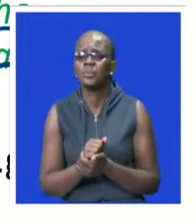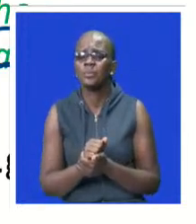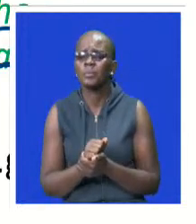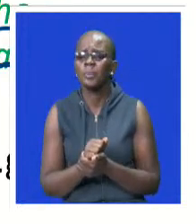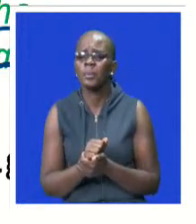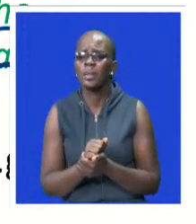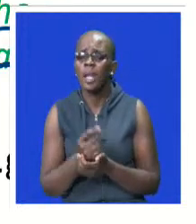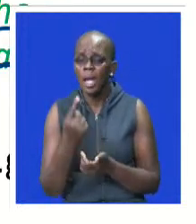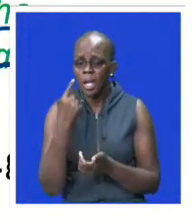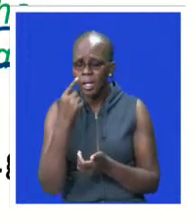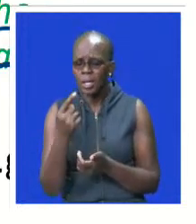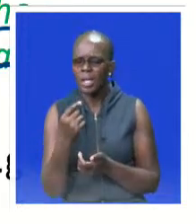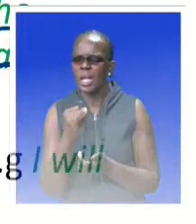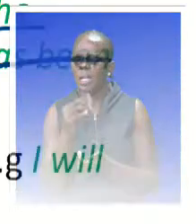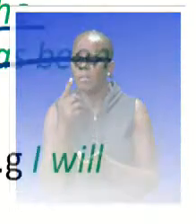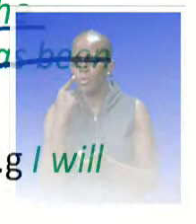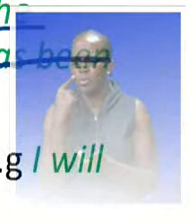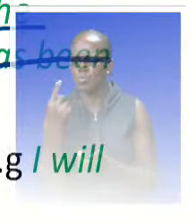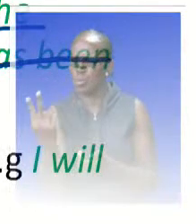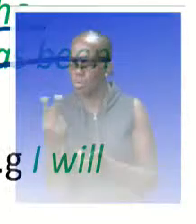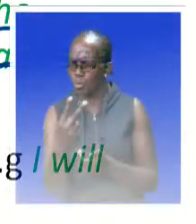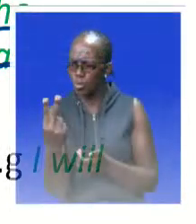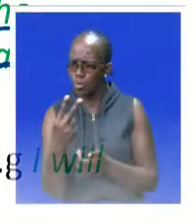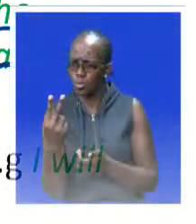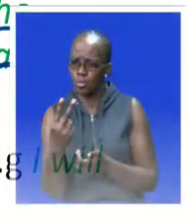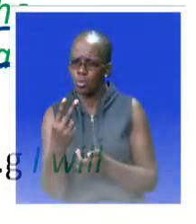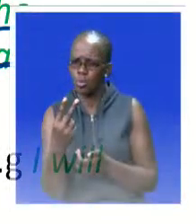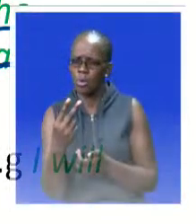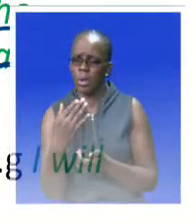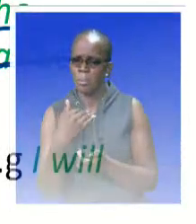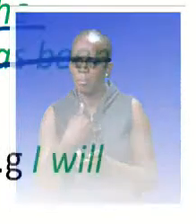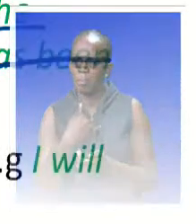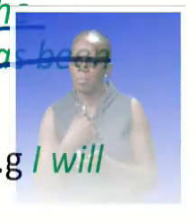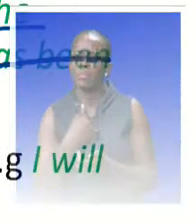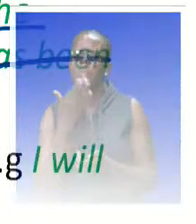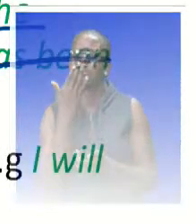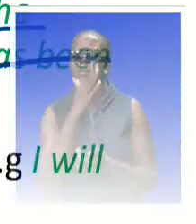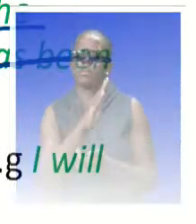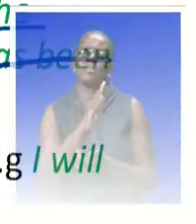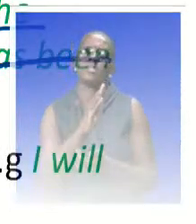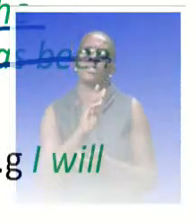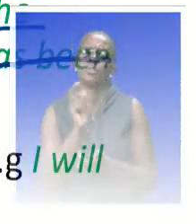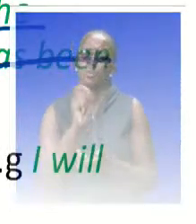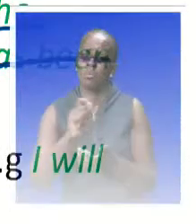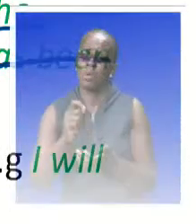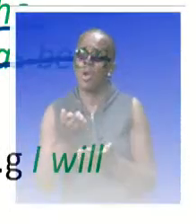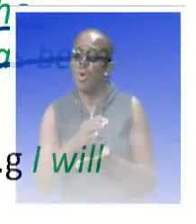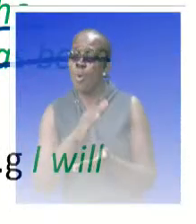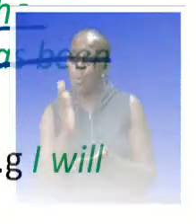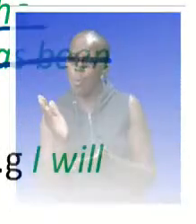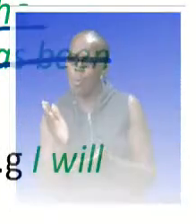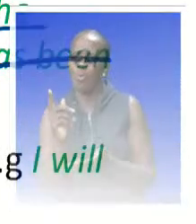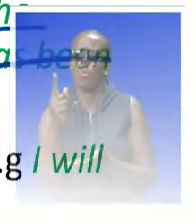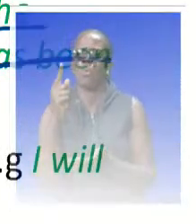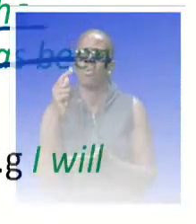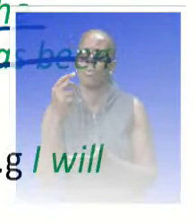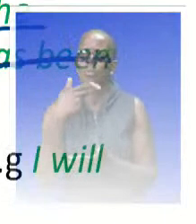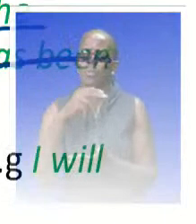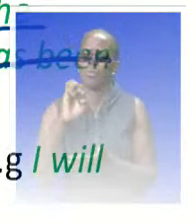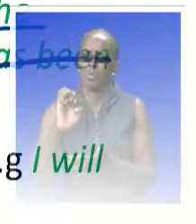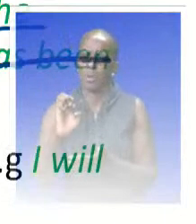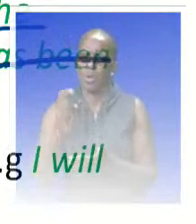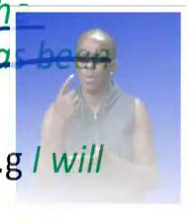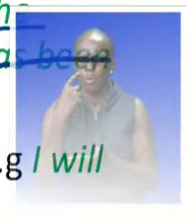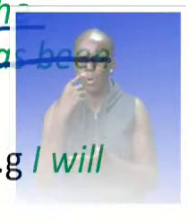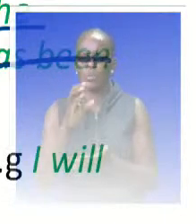attention to the two, I completed the application form and the application form has been completed. You will notice that in